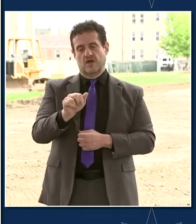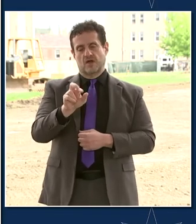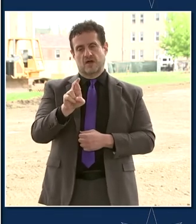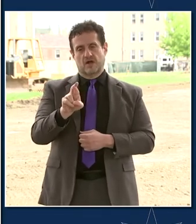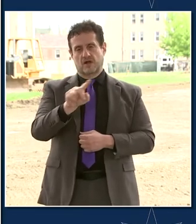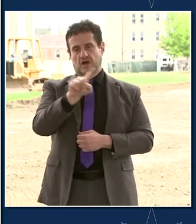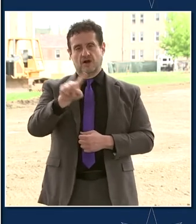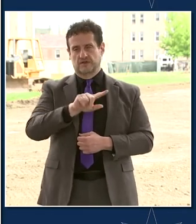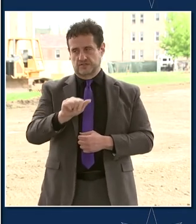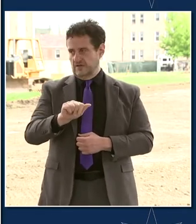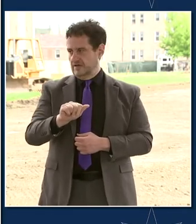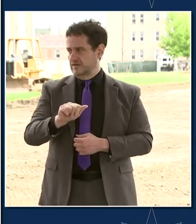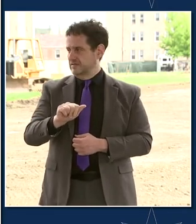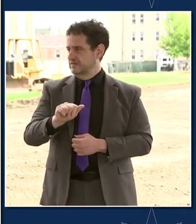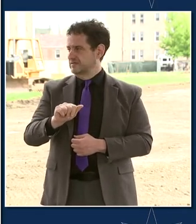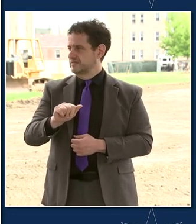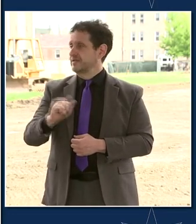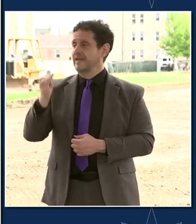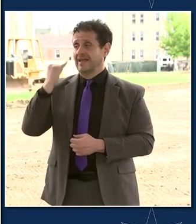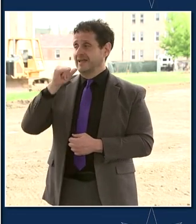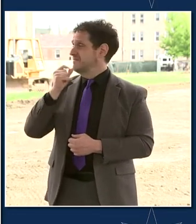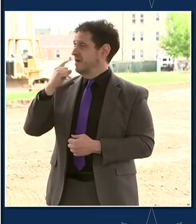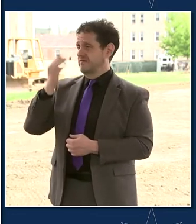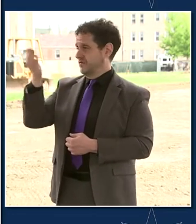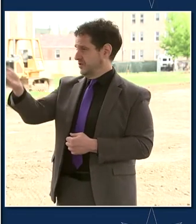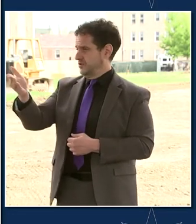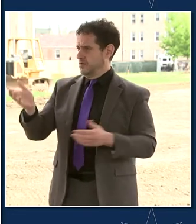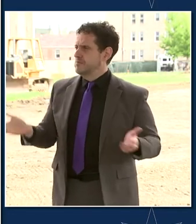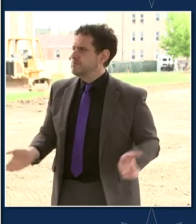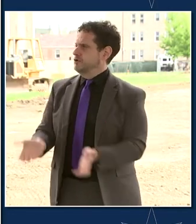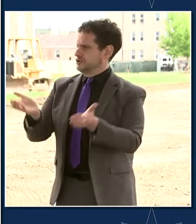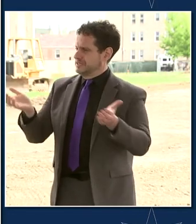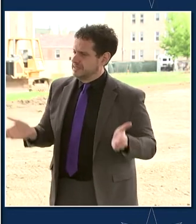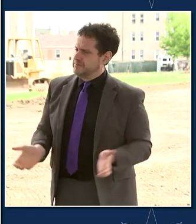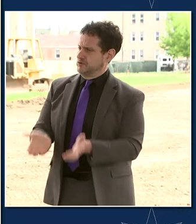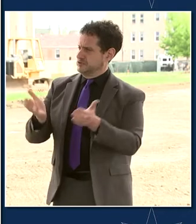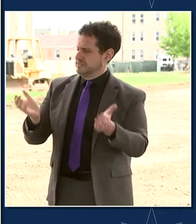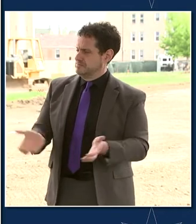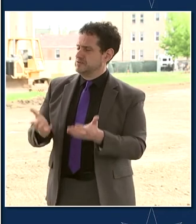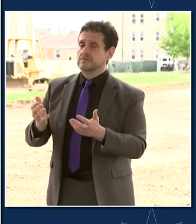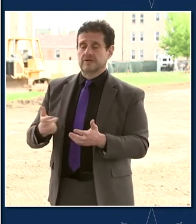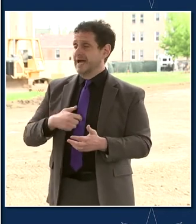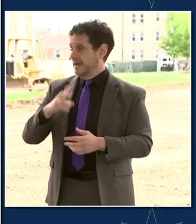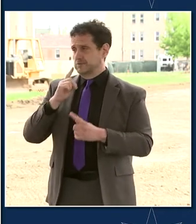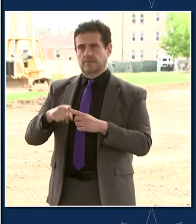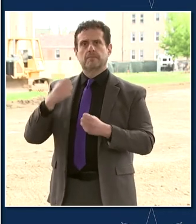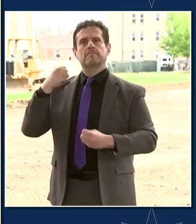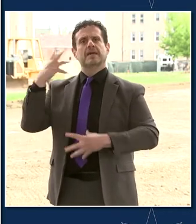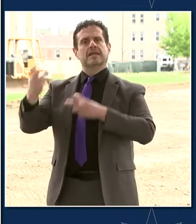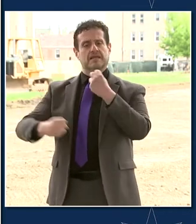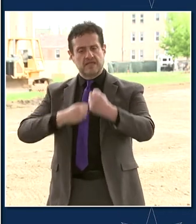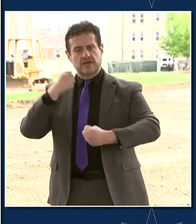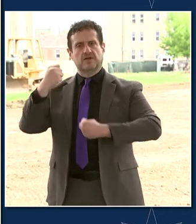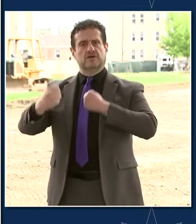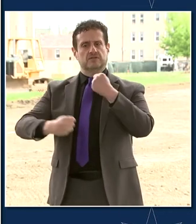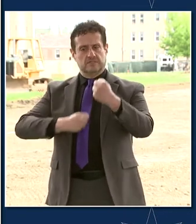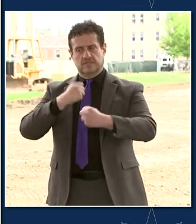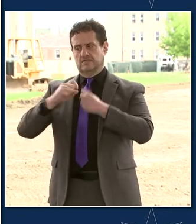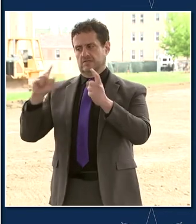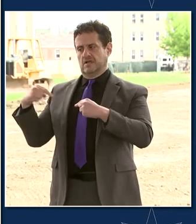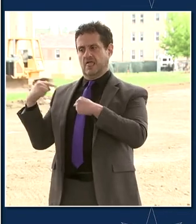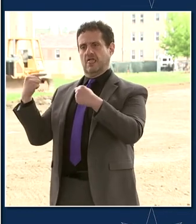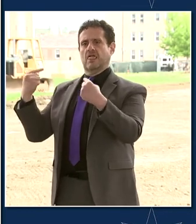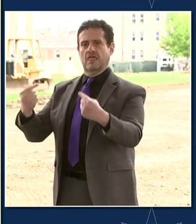because if it wasn't for you pushing and pushing and pushing, and I'm talking about years before even the